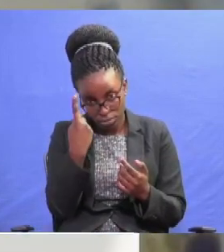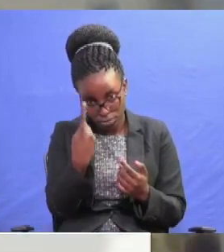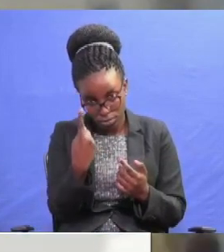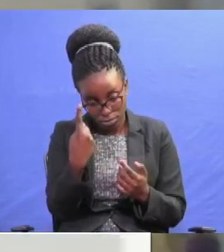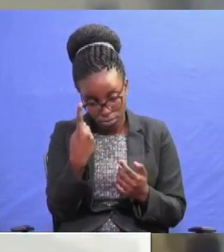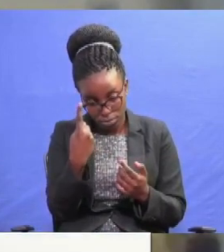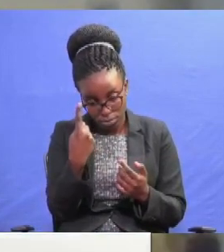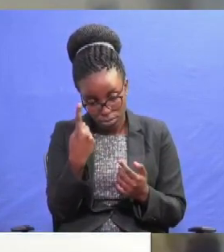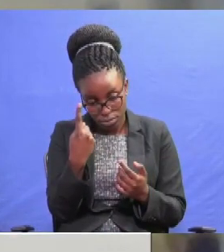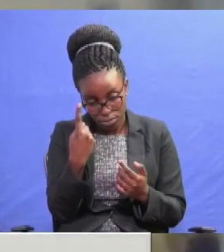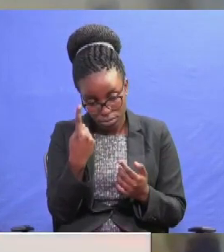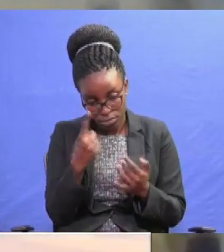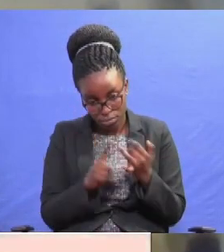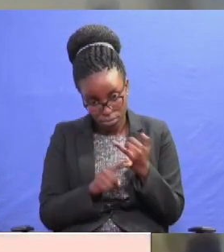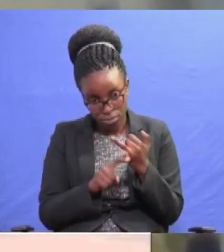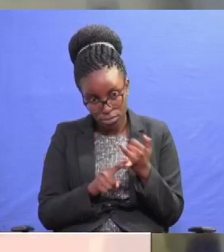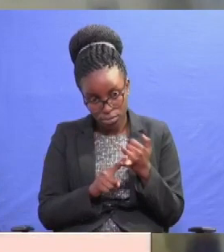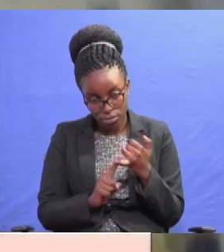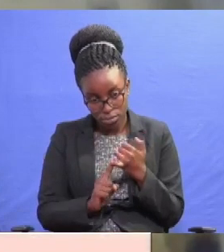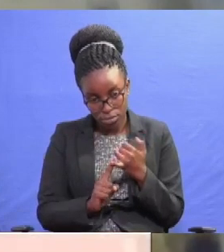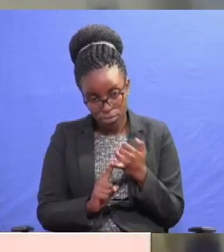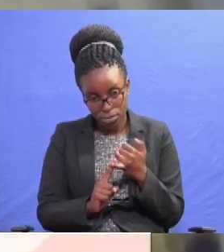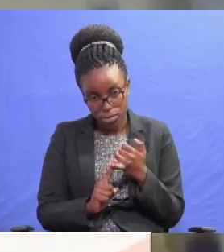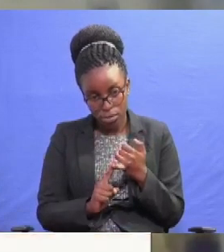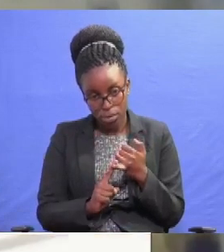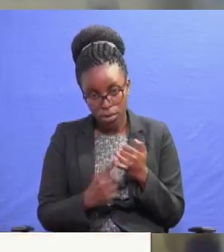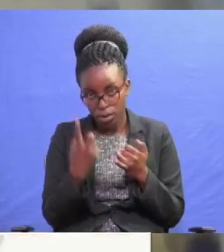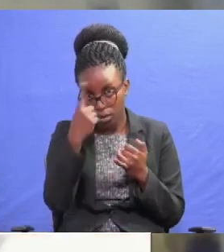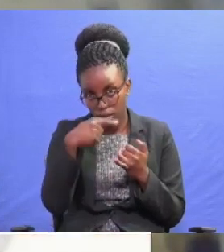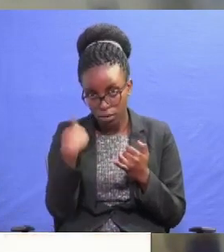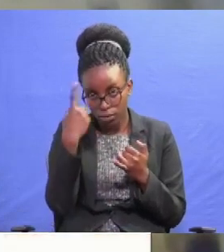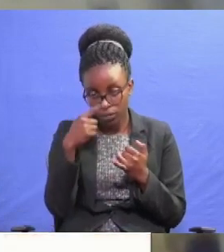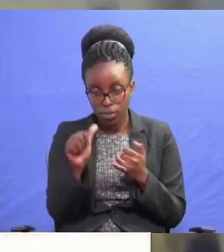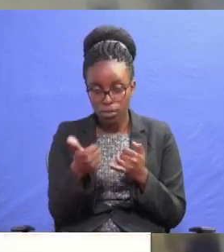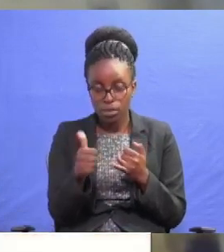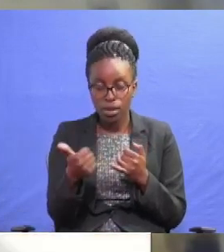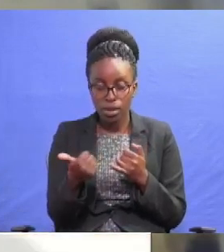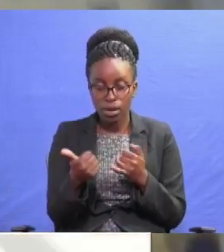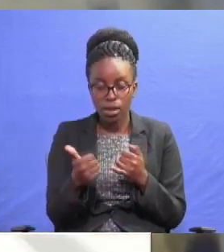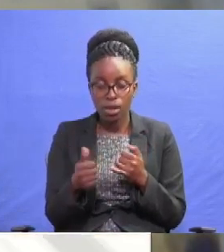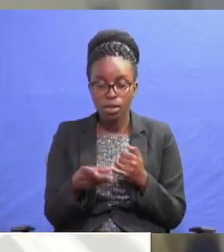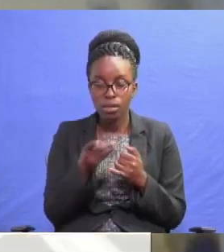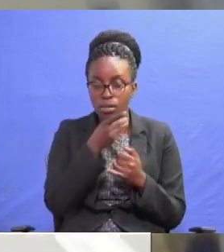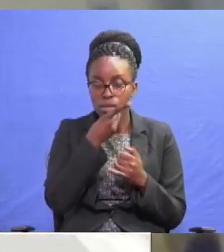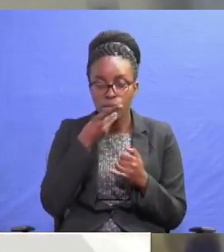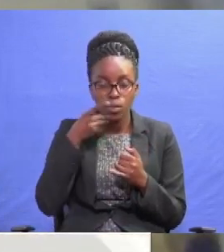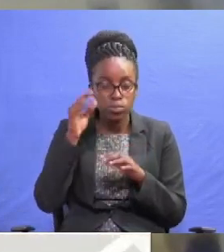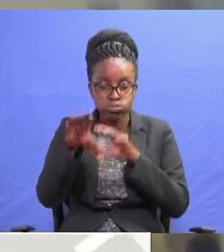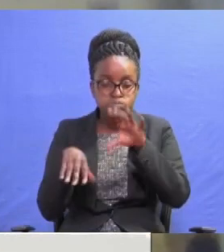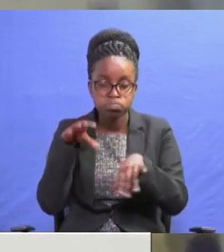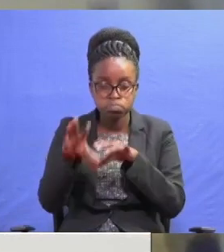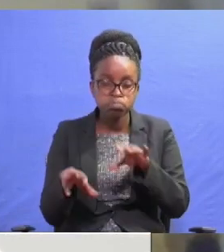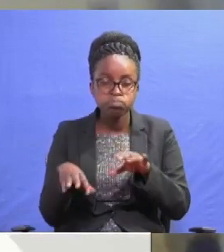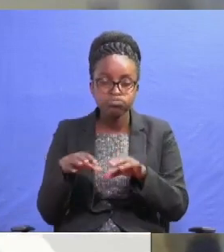if, like now we are facing these incidences and we have faced others, including drought, fires, accidents, and so